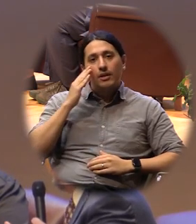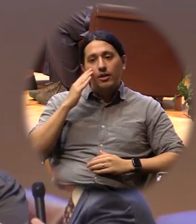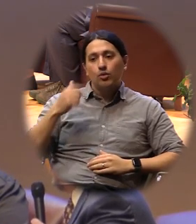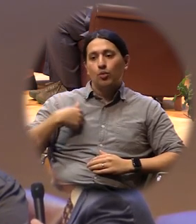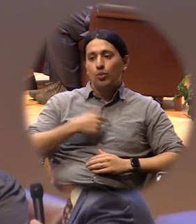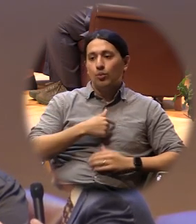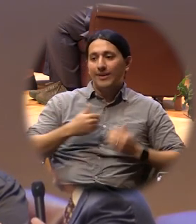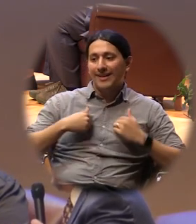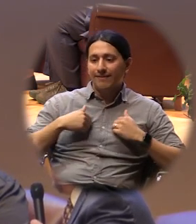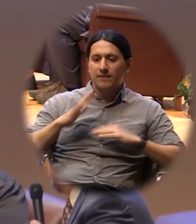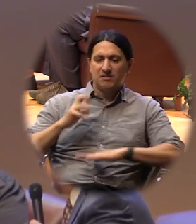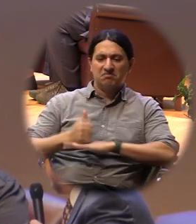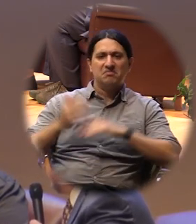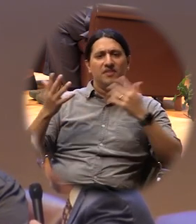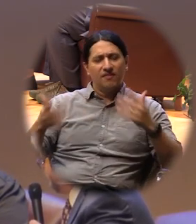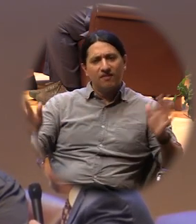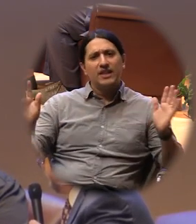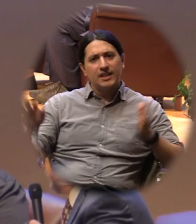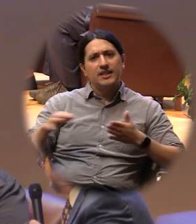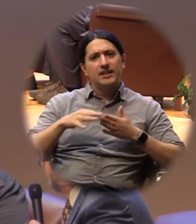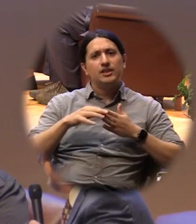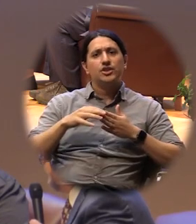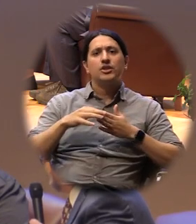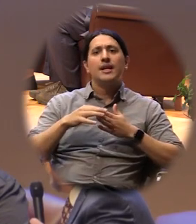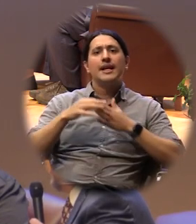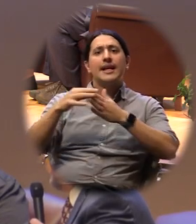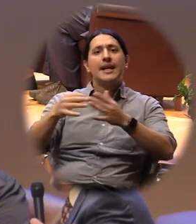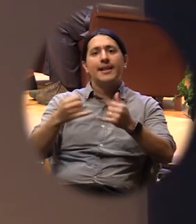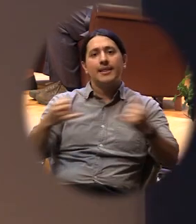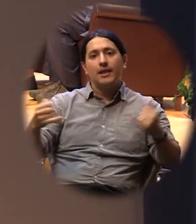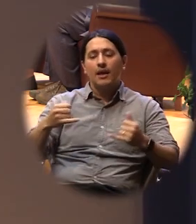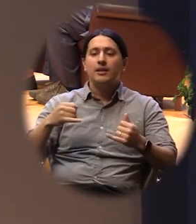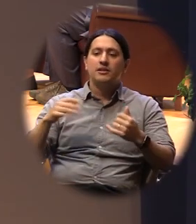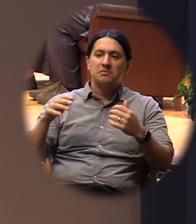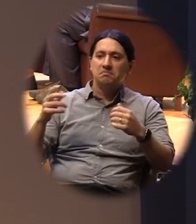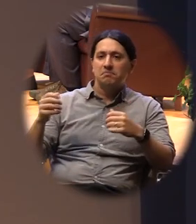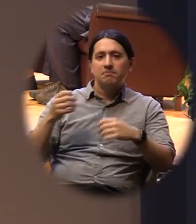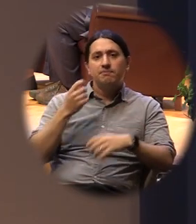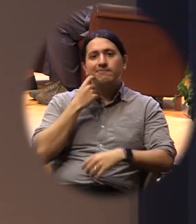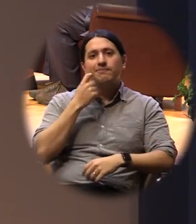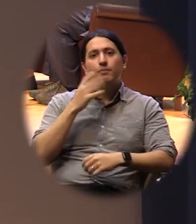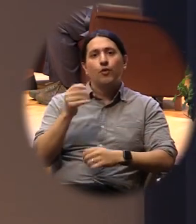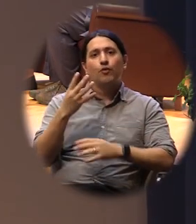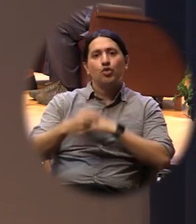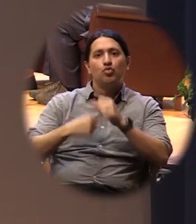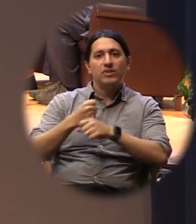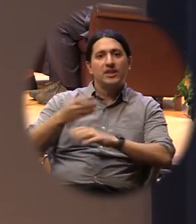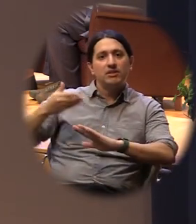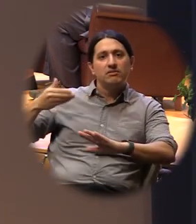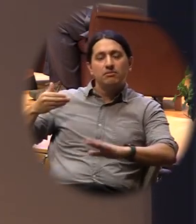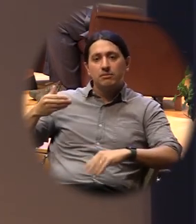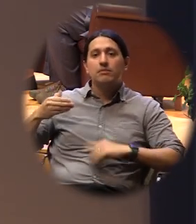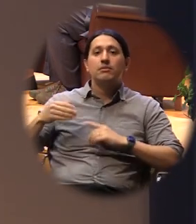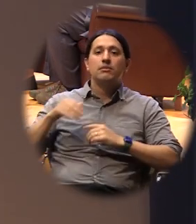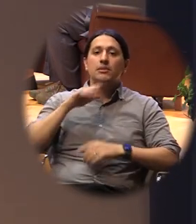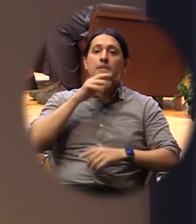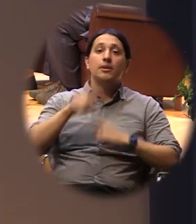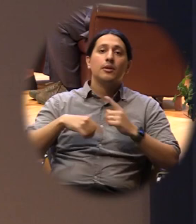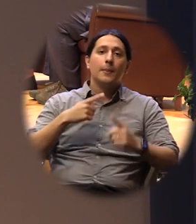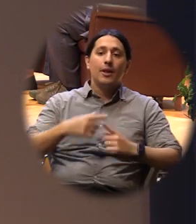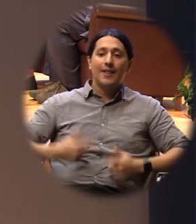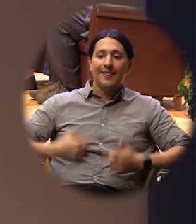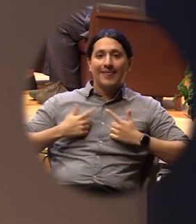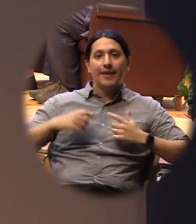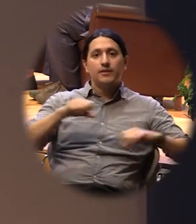not, like, maybe there are older ones as well, that provide guidelines for sort of talking about life science education